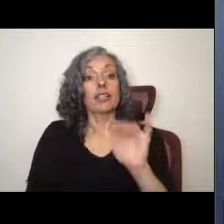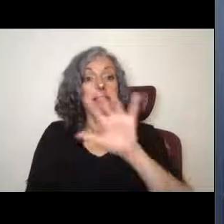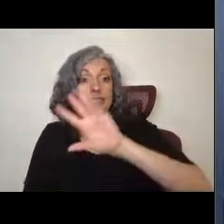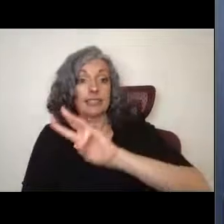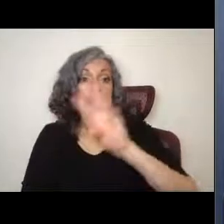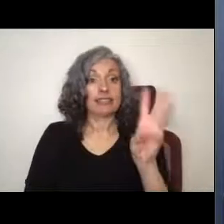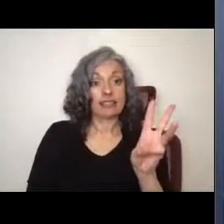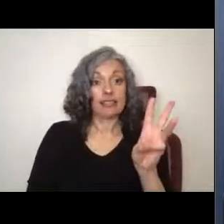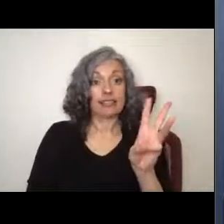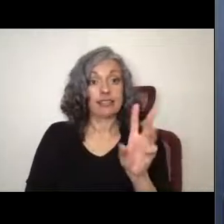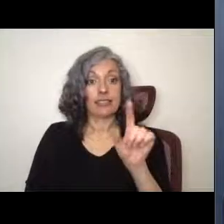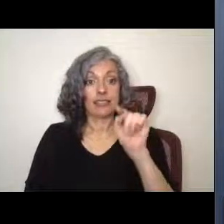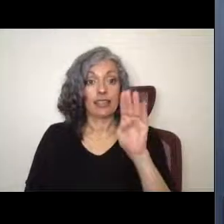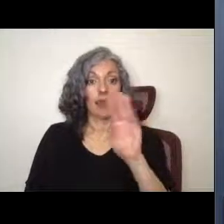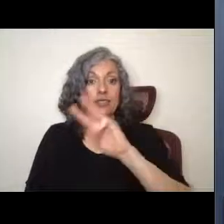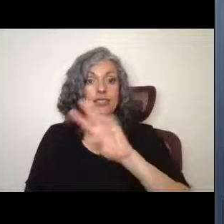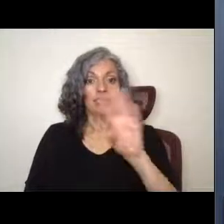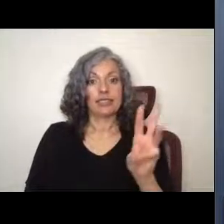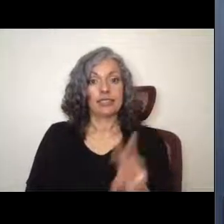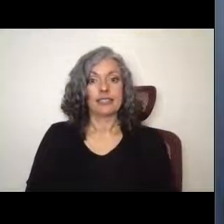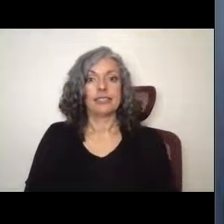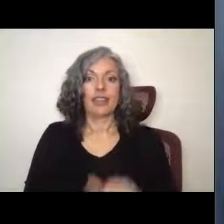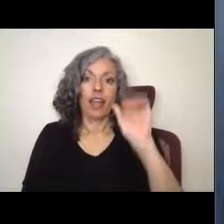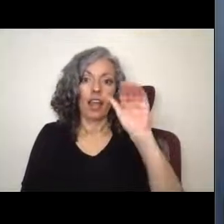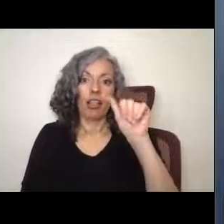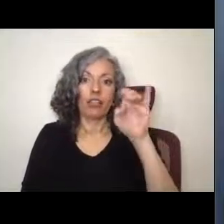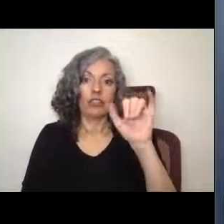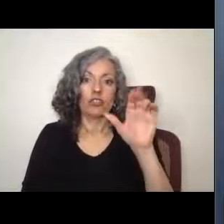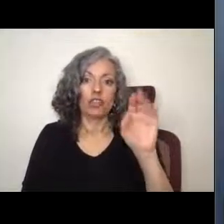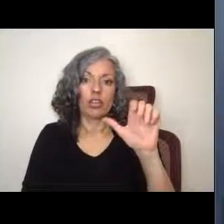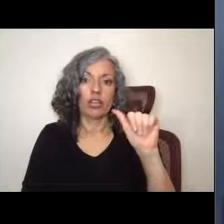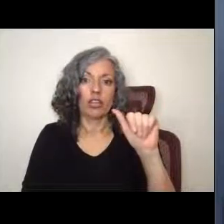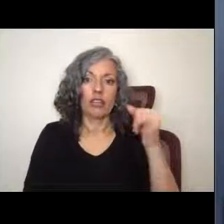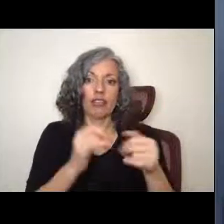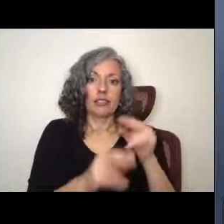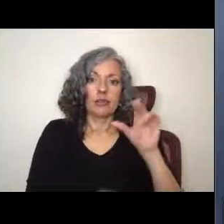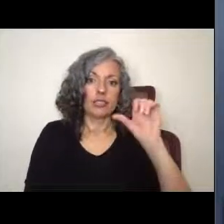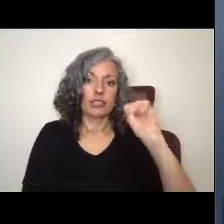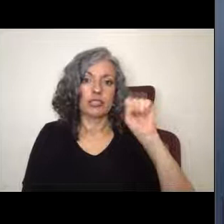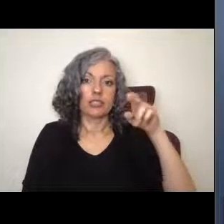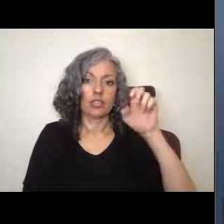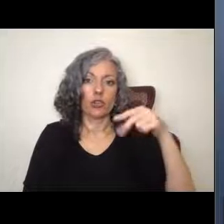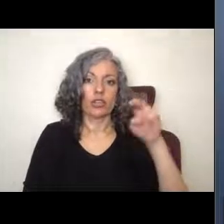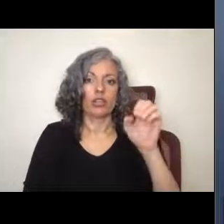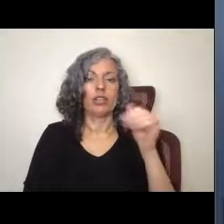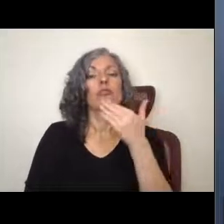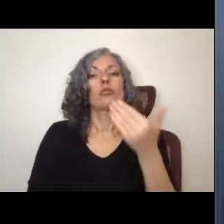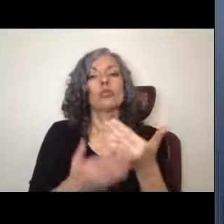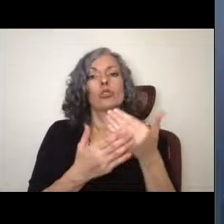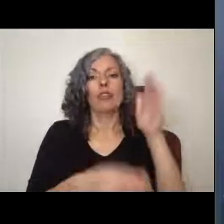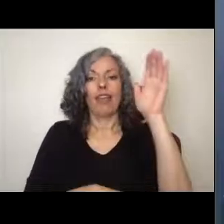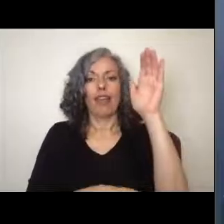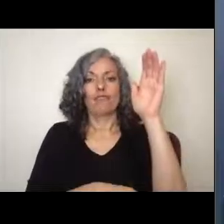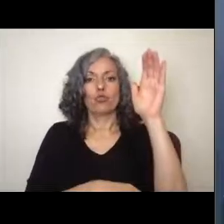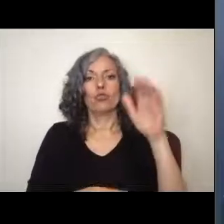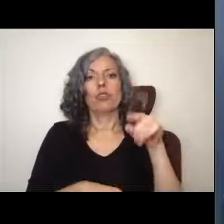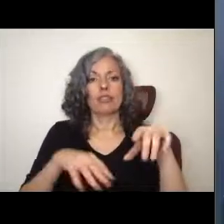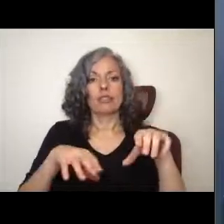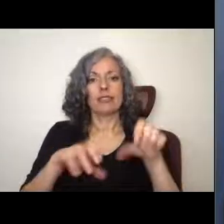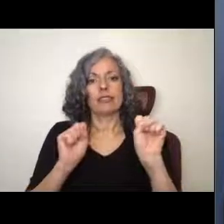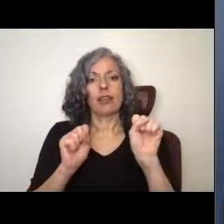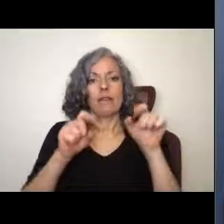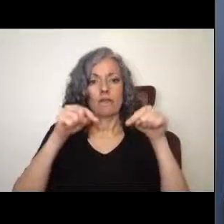Siqueira. Good afternoon, Commissioners. Tab 66 is an action item to adopt the fiscal year